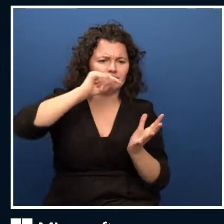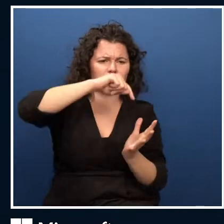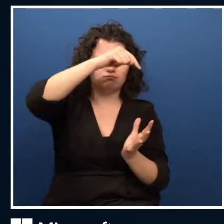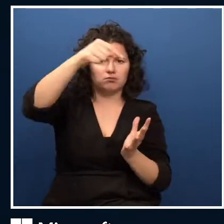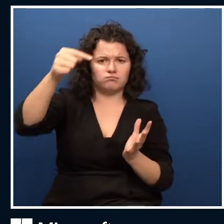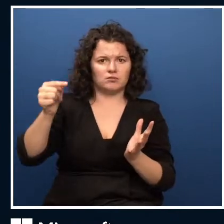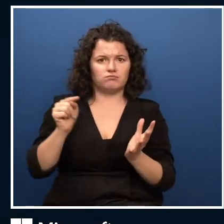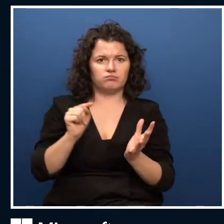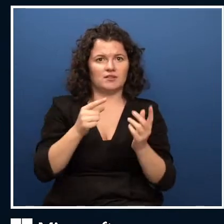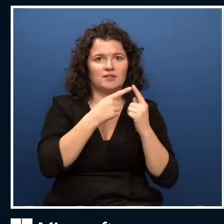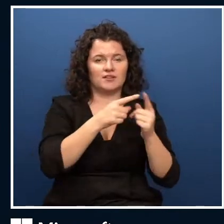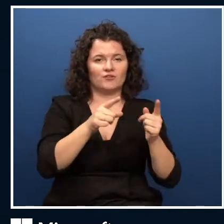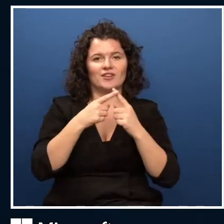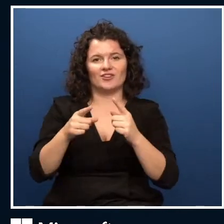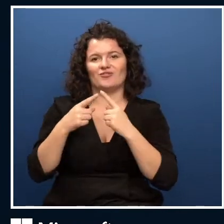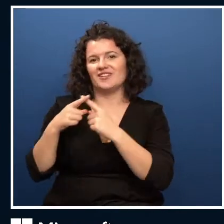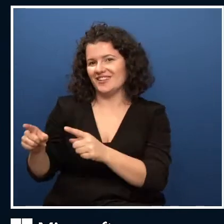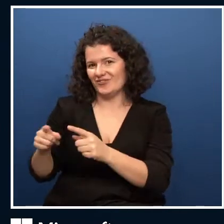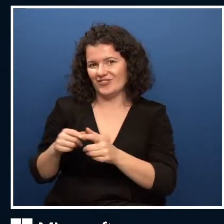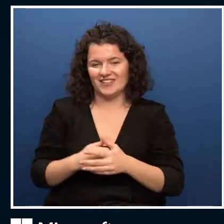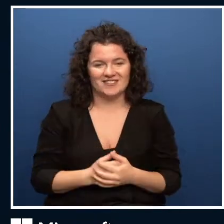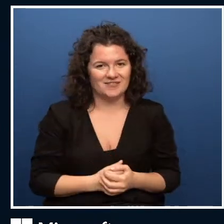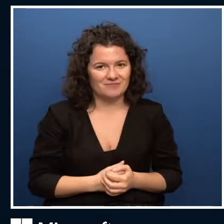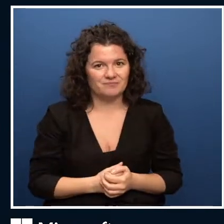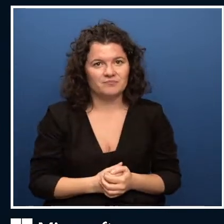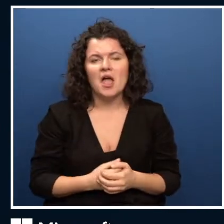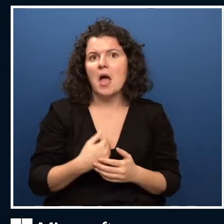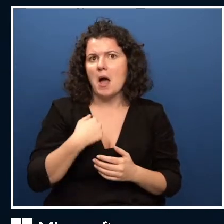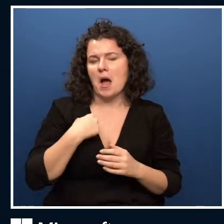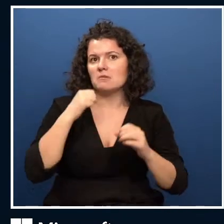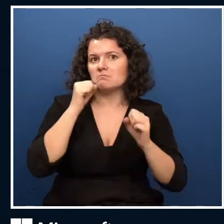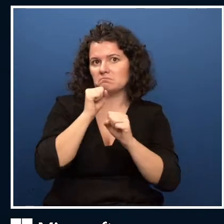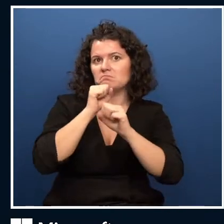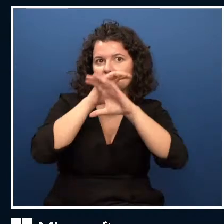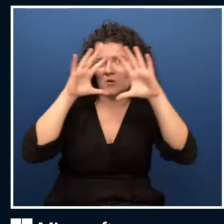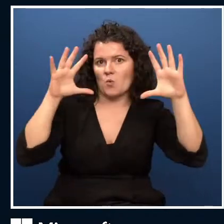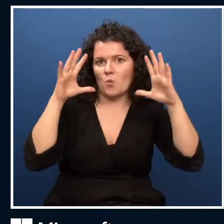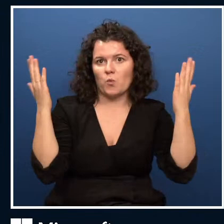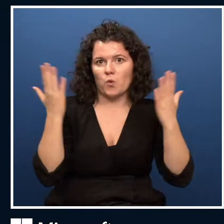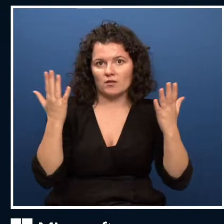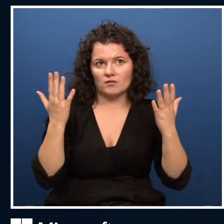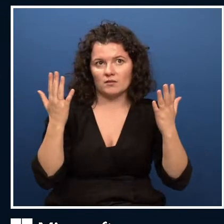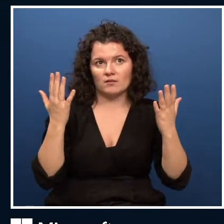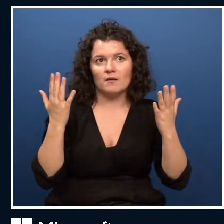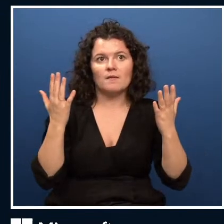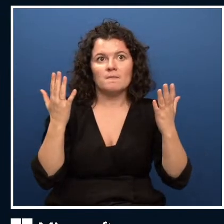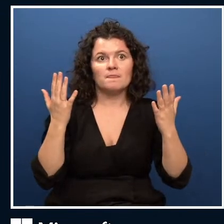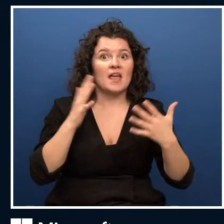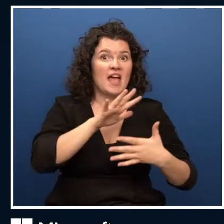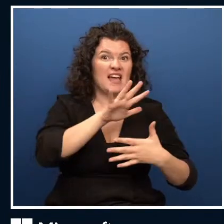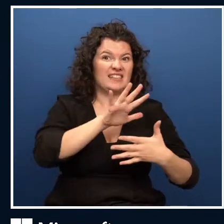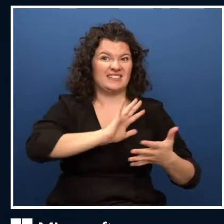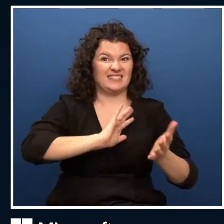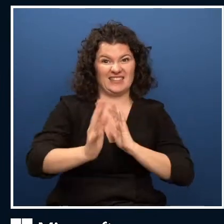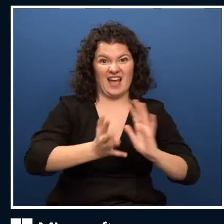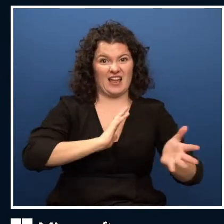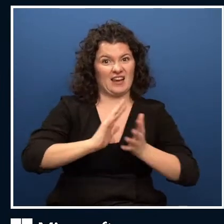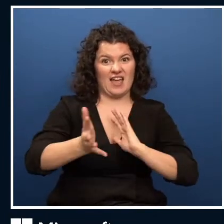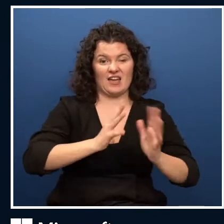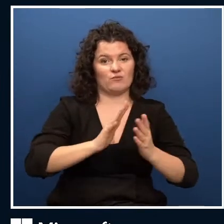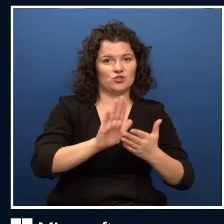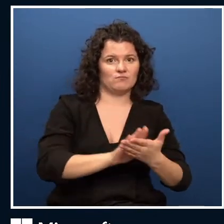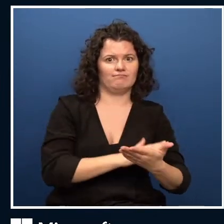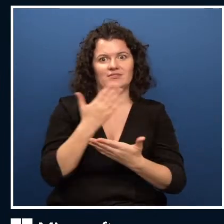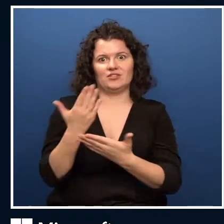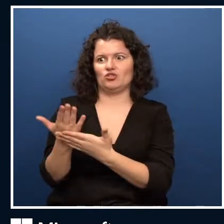here I started out with a goal to translate the entire sign language, and it was actually a bit much,